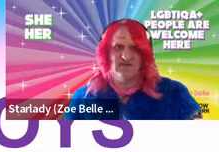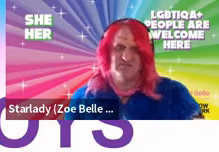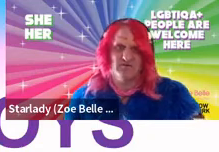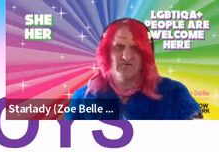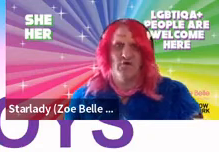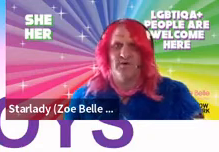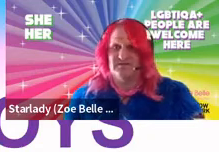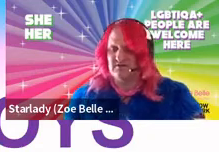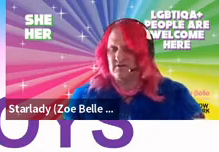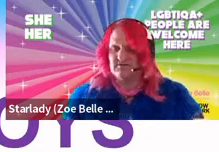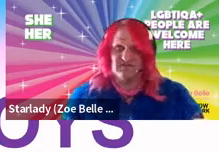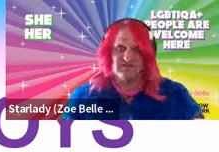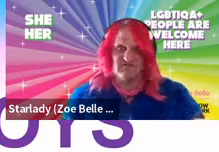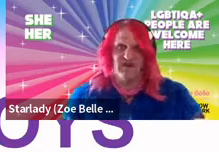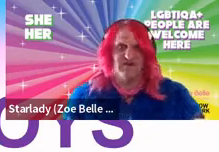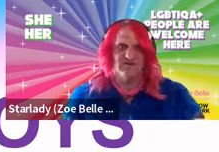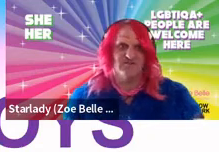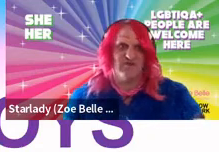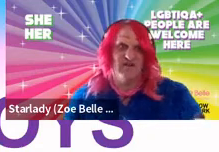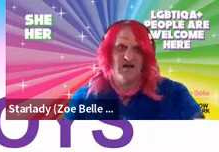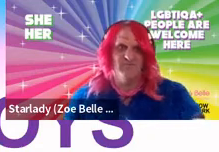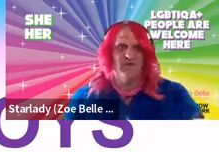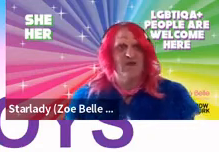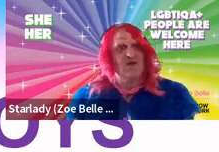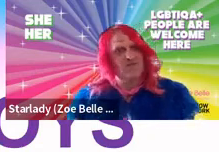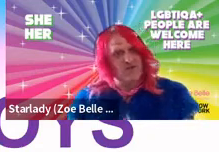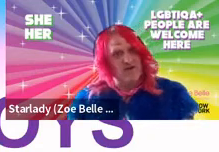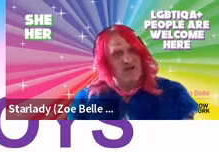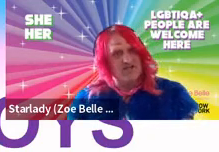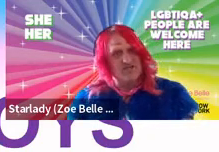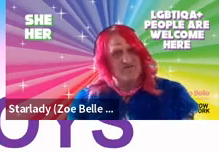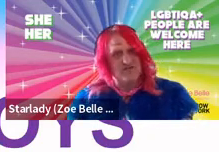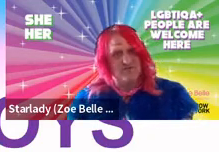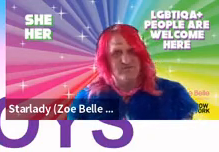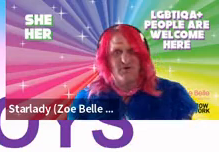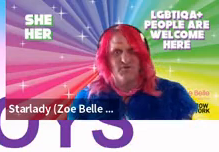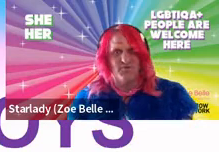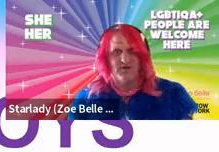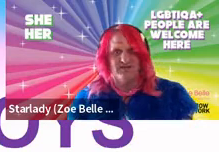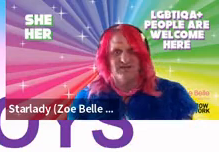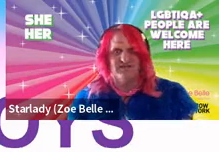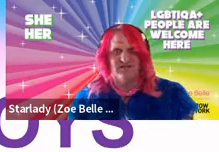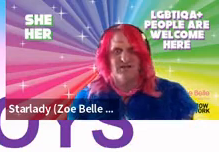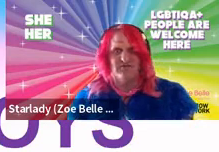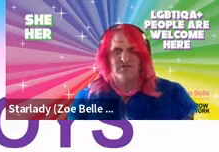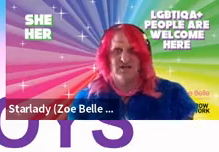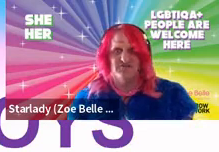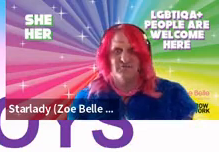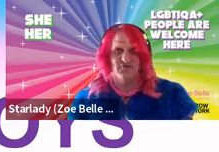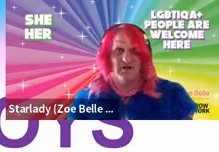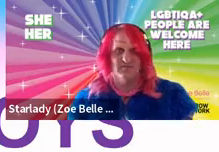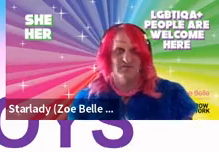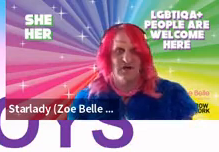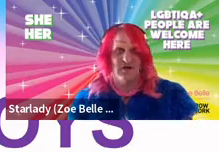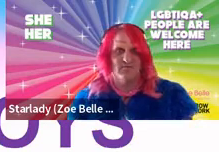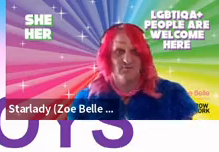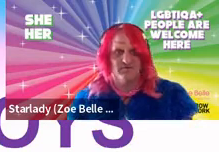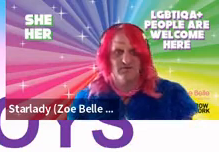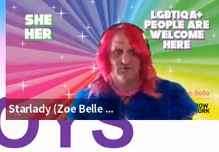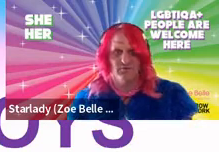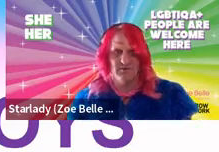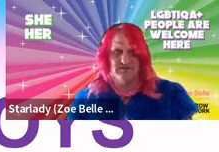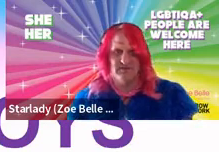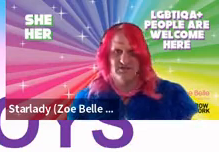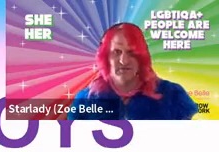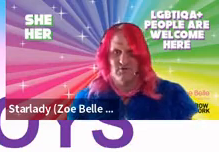thousands of years before Western cultures invaded Australia. The variation of terms brother boy and sister girl change from tribe to tribe,